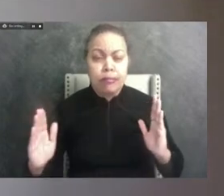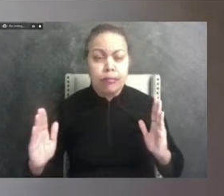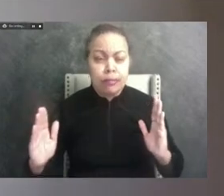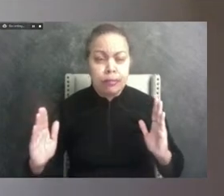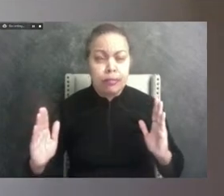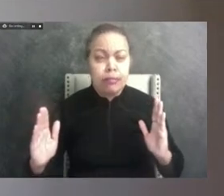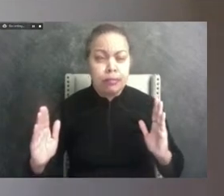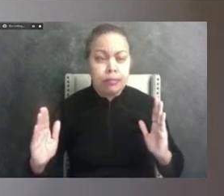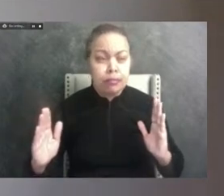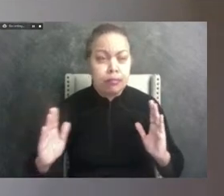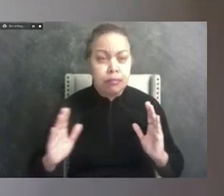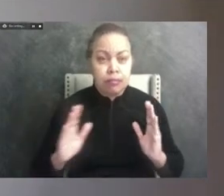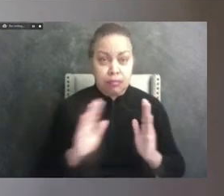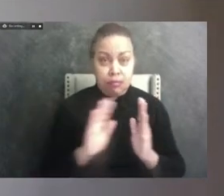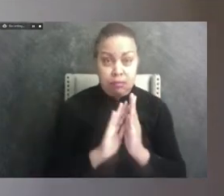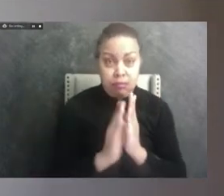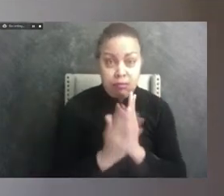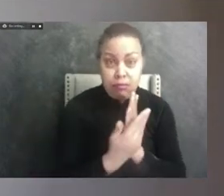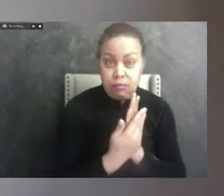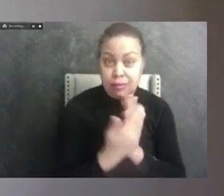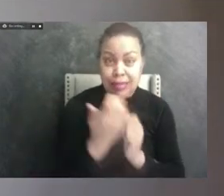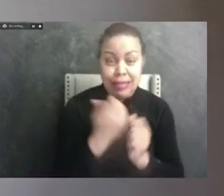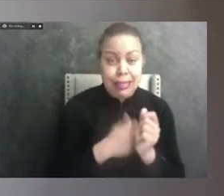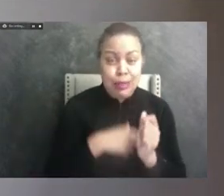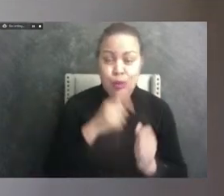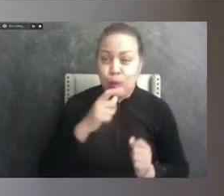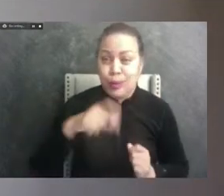No dust jackets, because